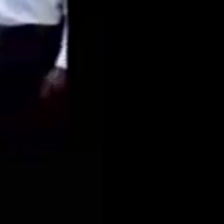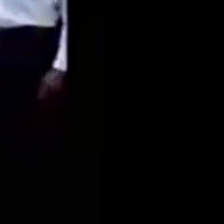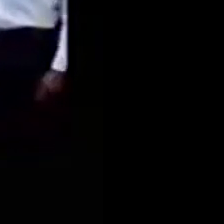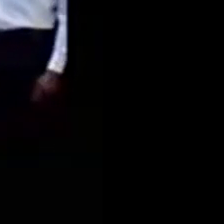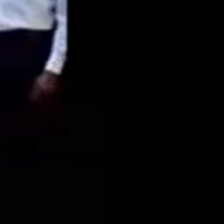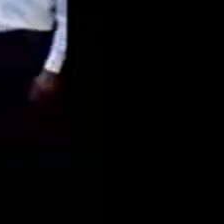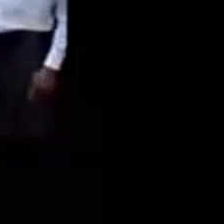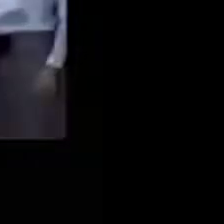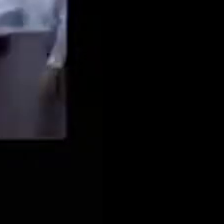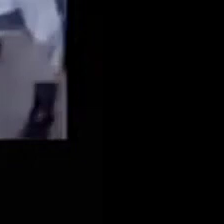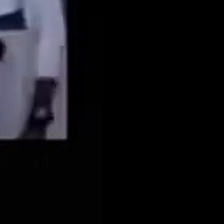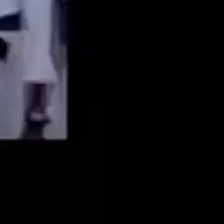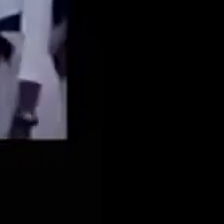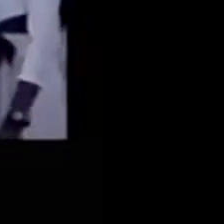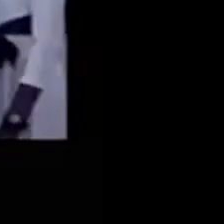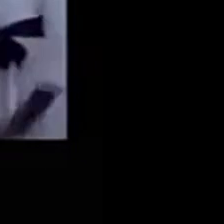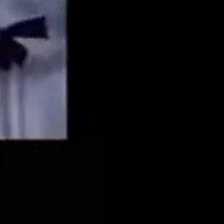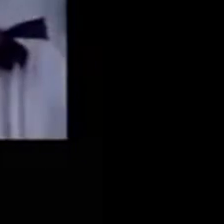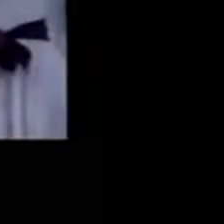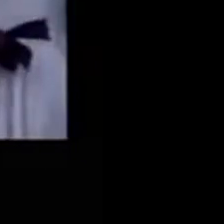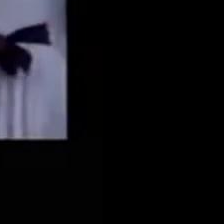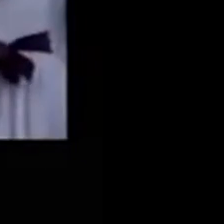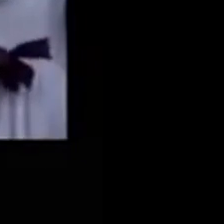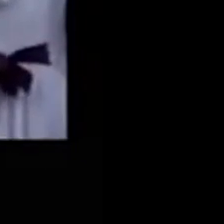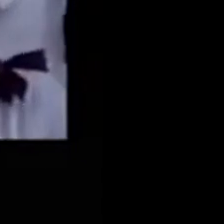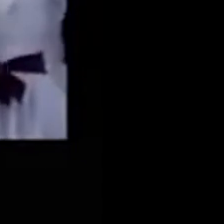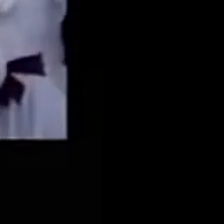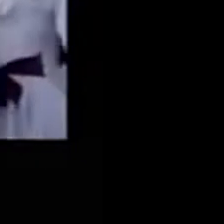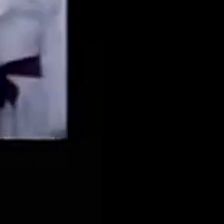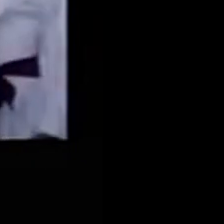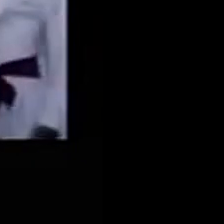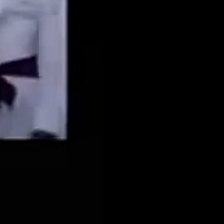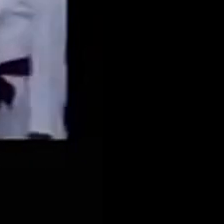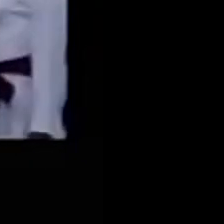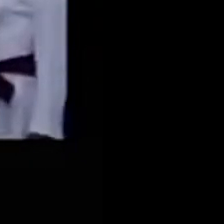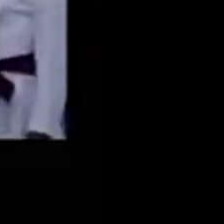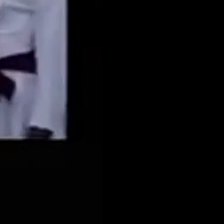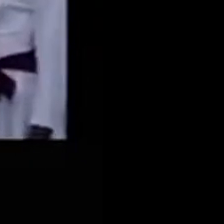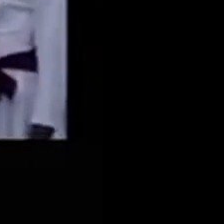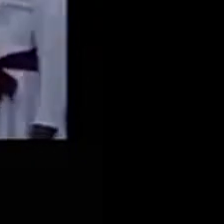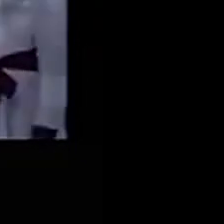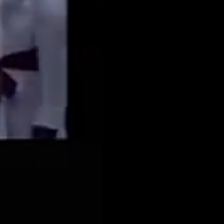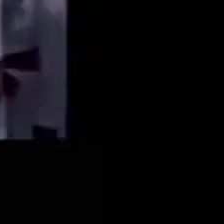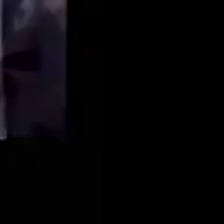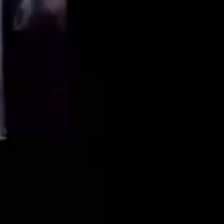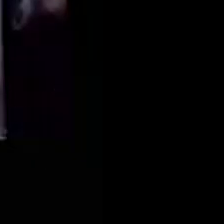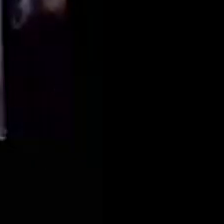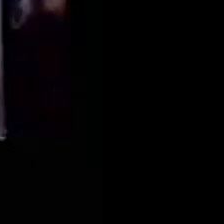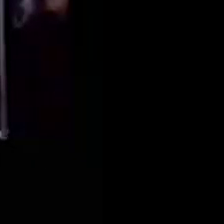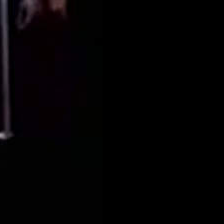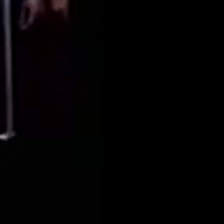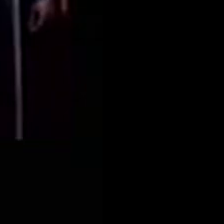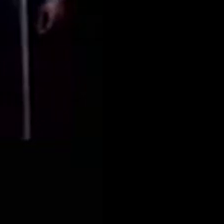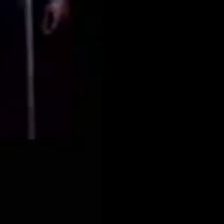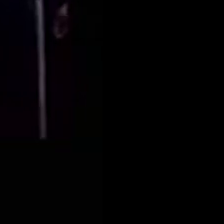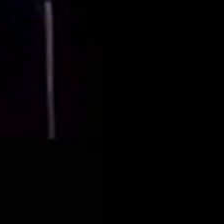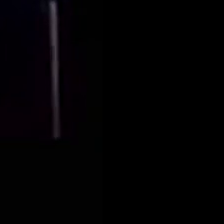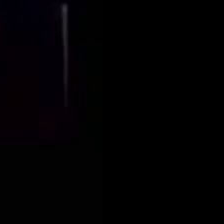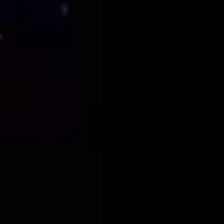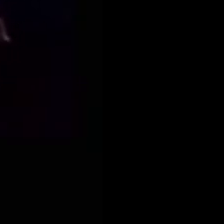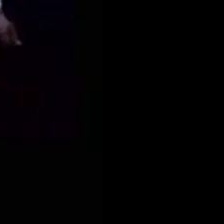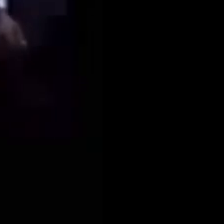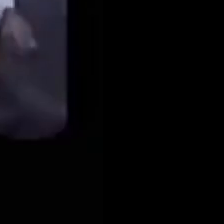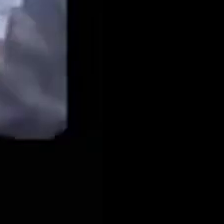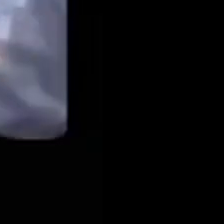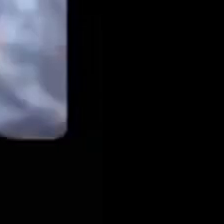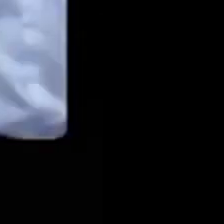cross, at the cross, my Savior died. Shed